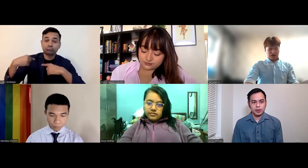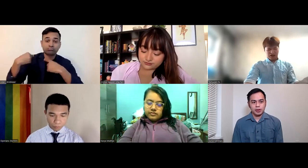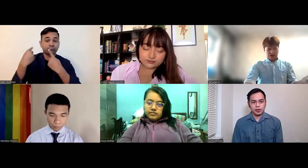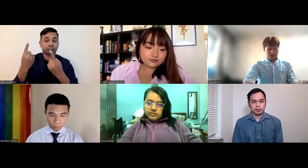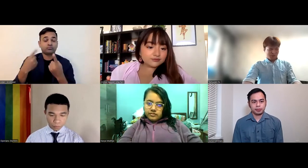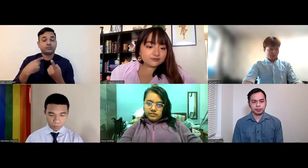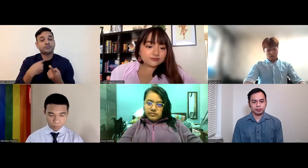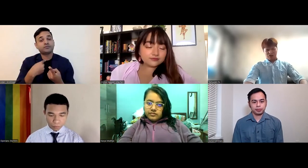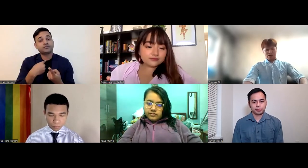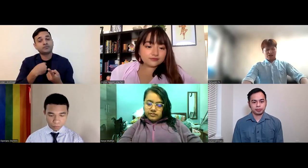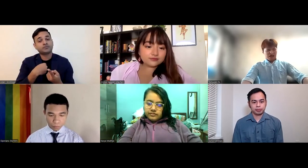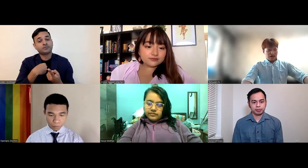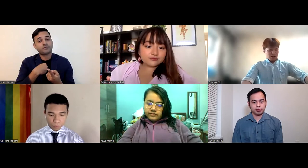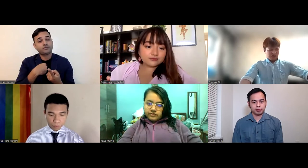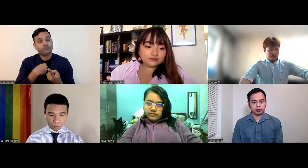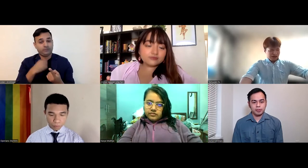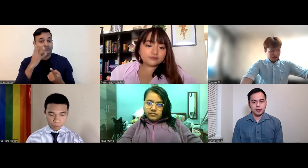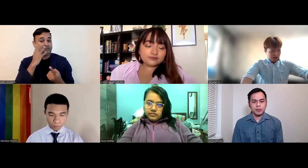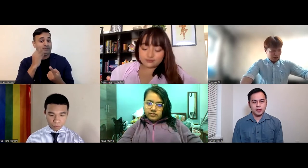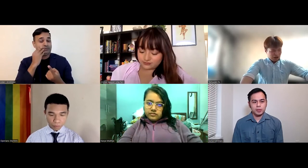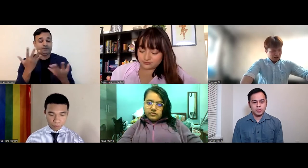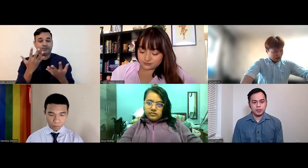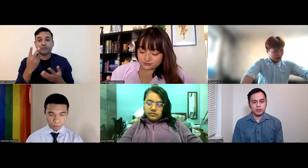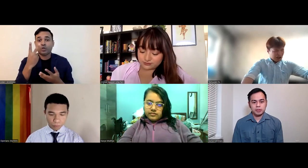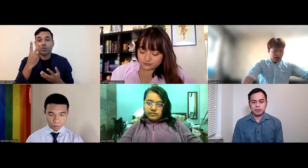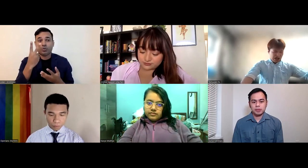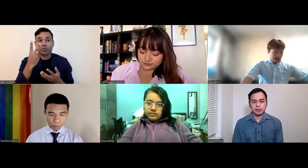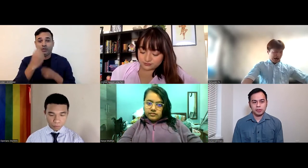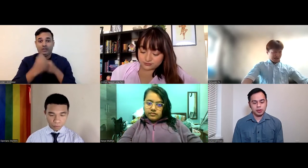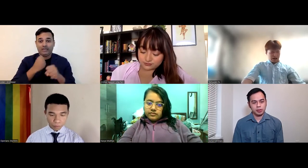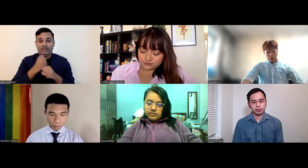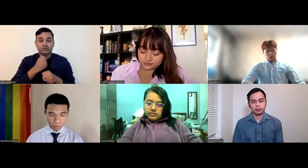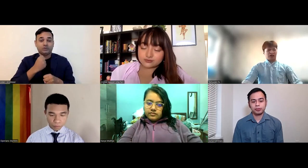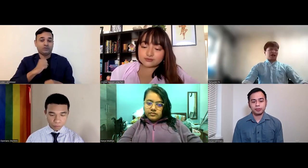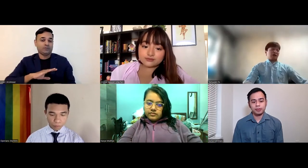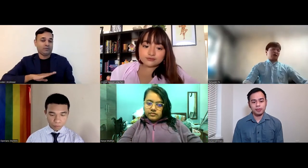education daycare and also special education schools.